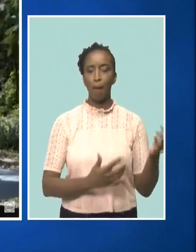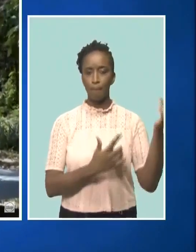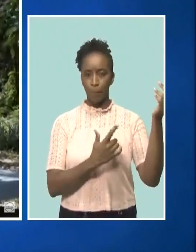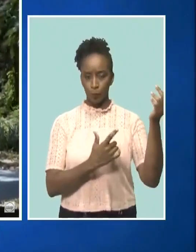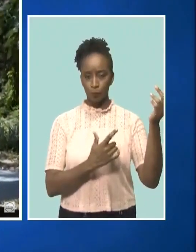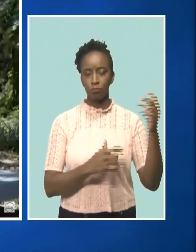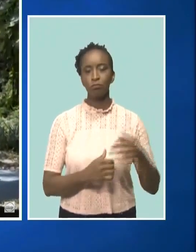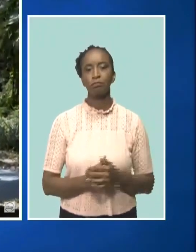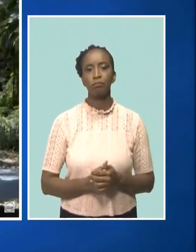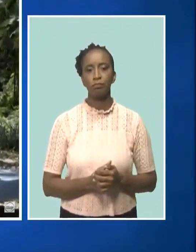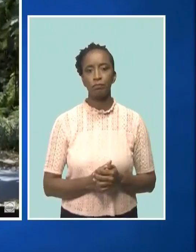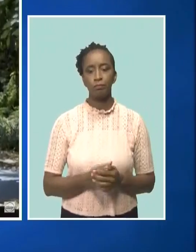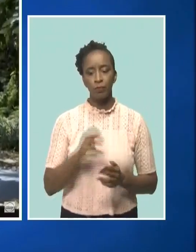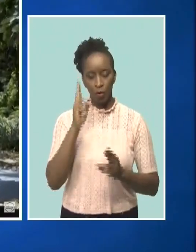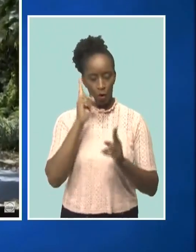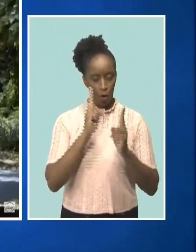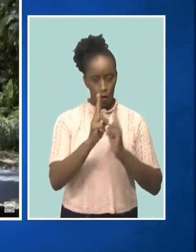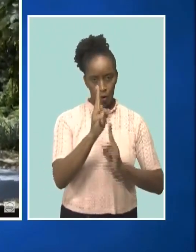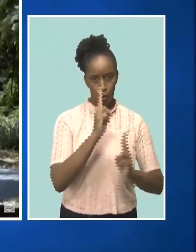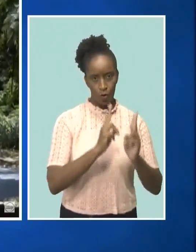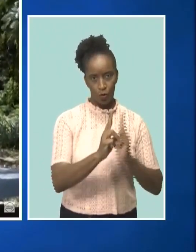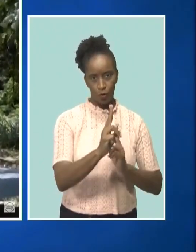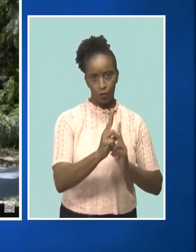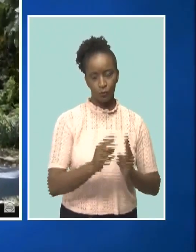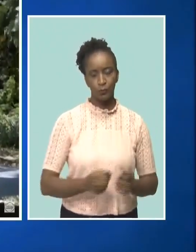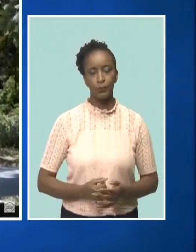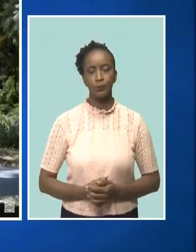Anesta Henry, CBC News.